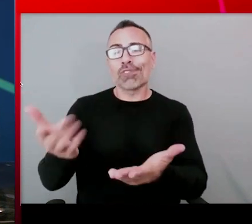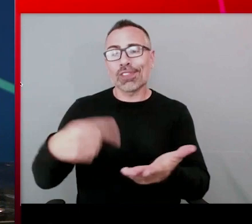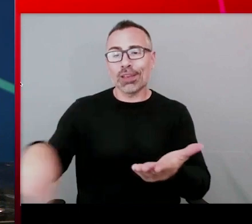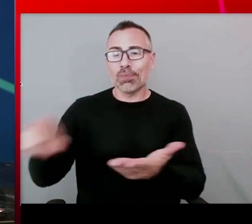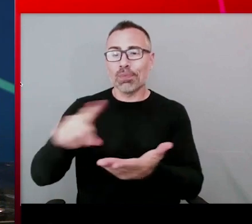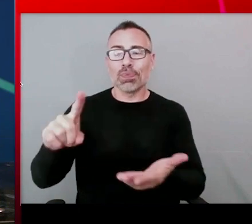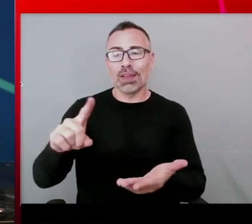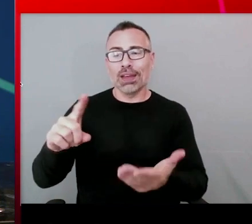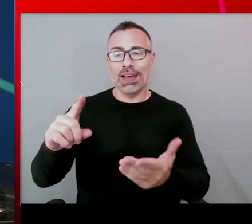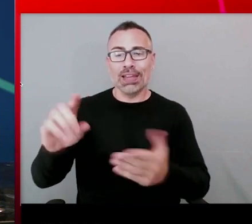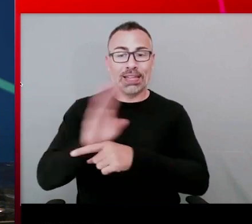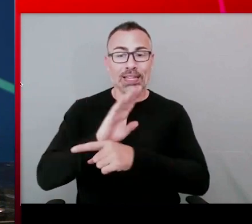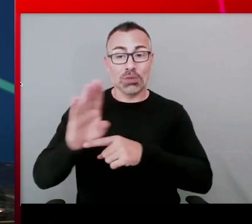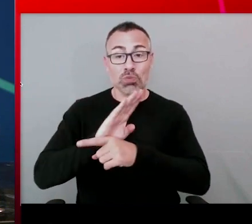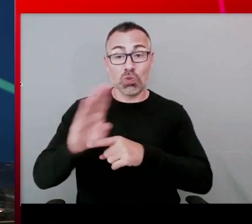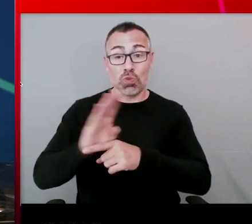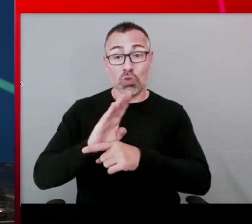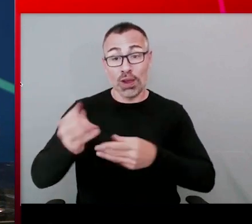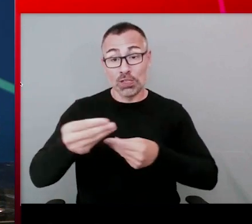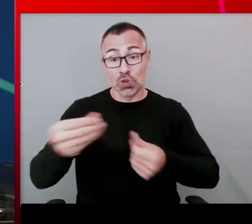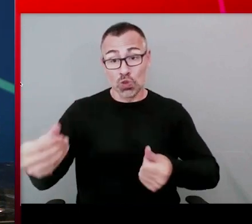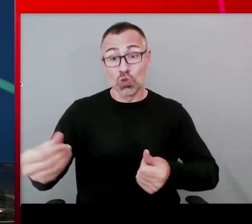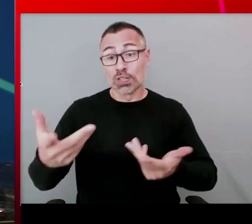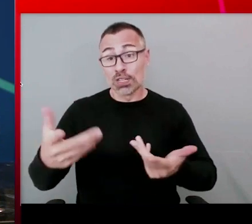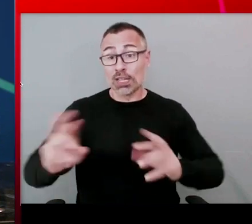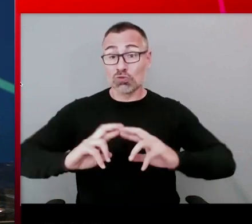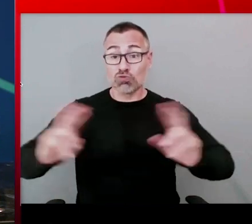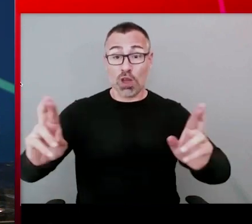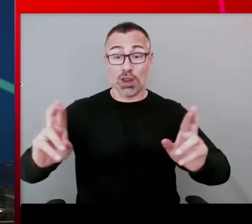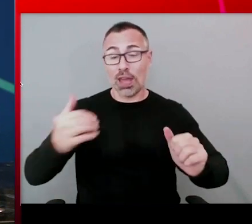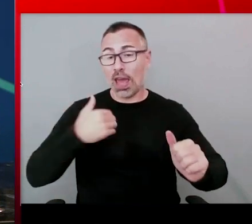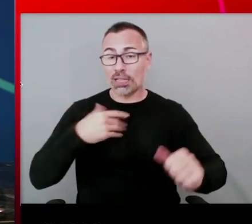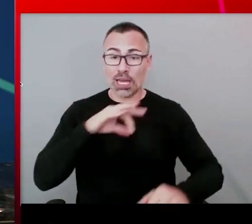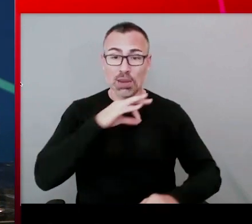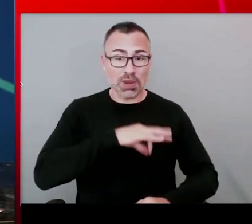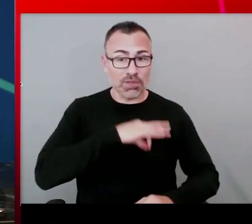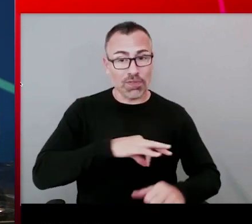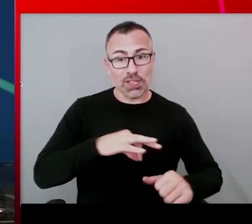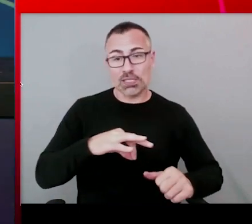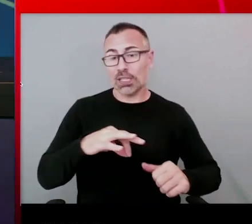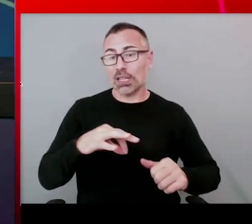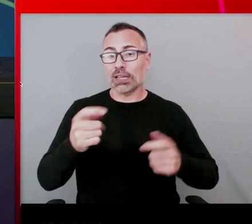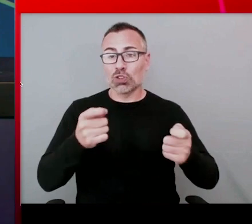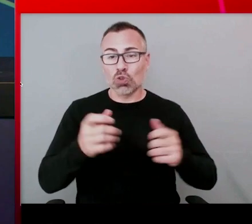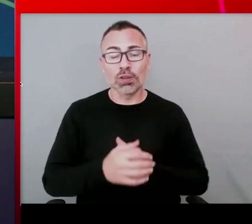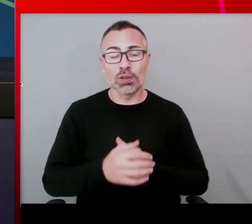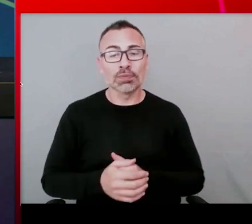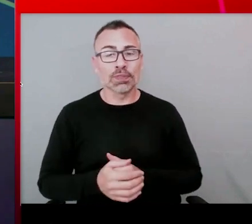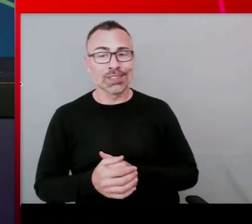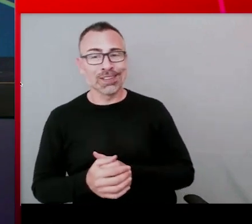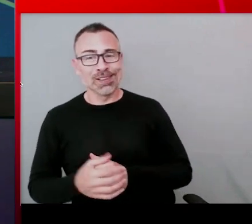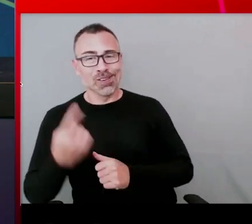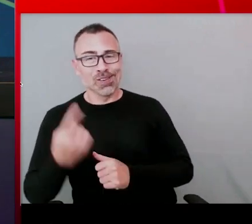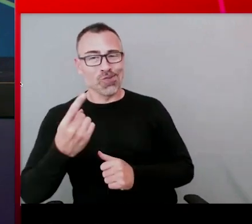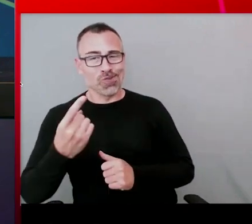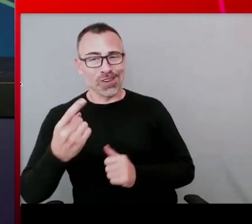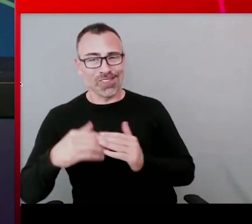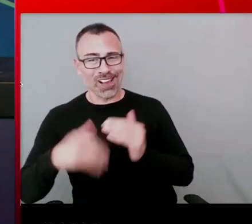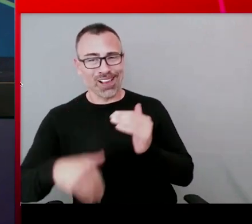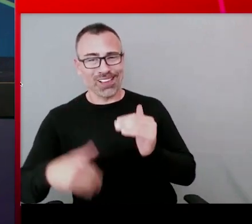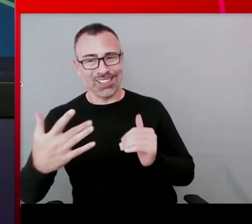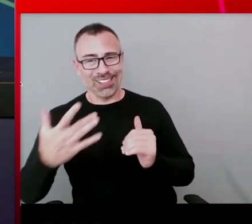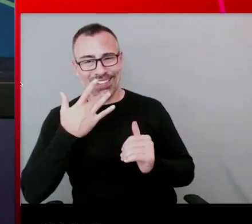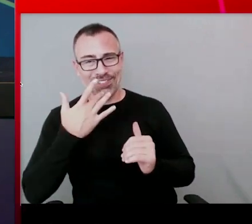they can adopt and have a lot of benefits like fine-grained controls. One of our least glamorous features is the audit